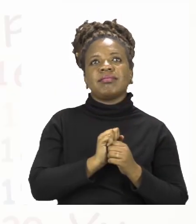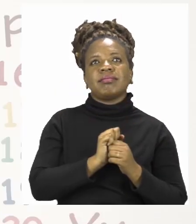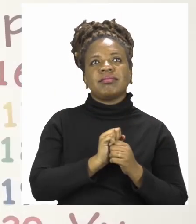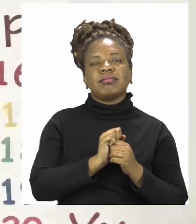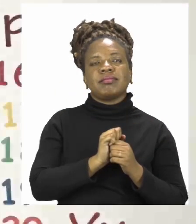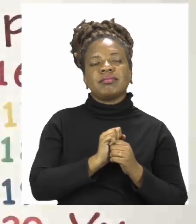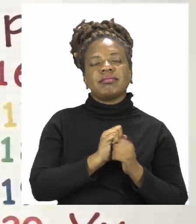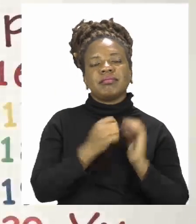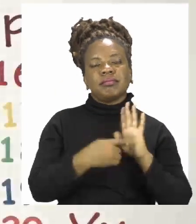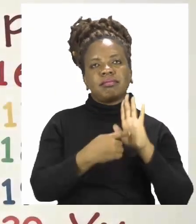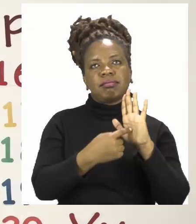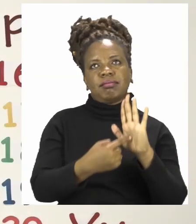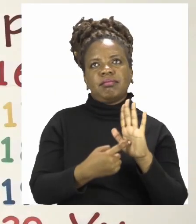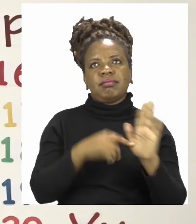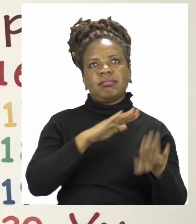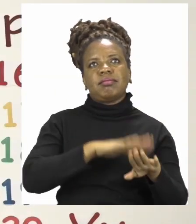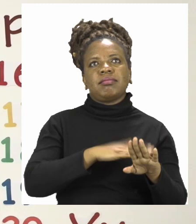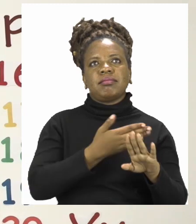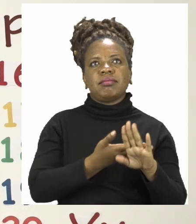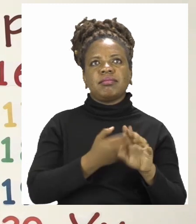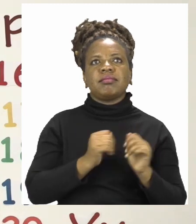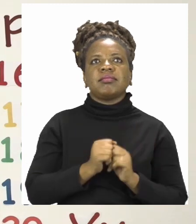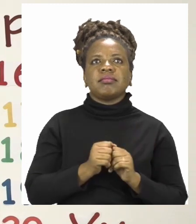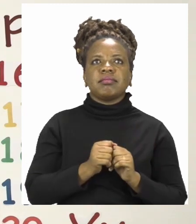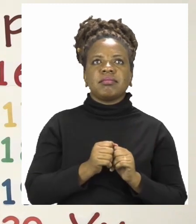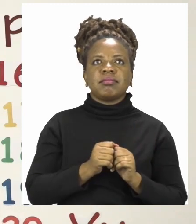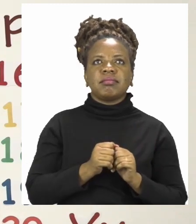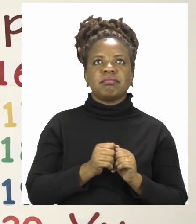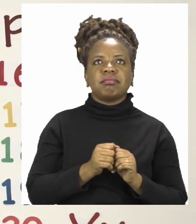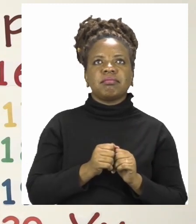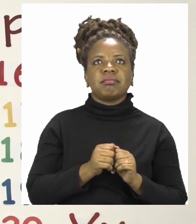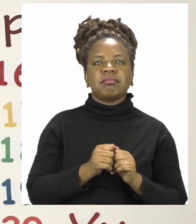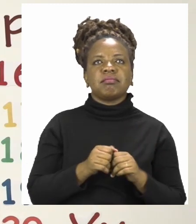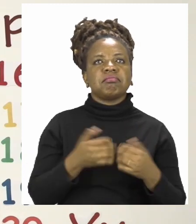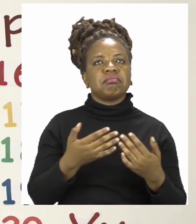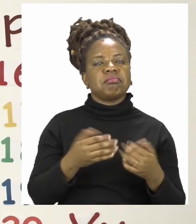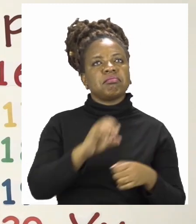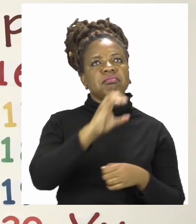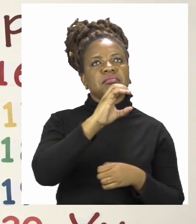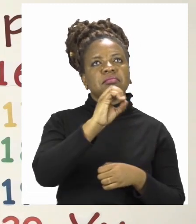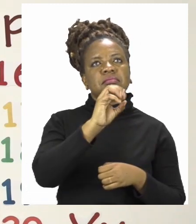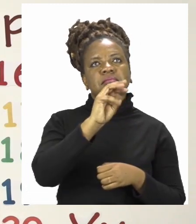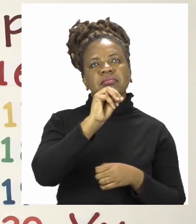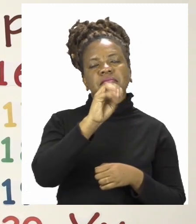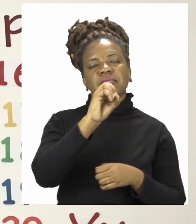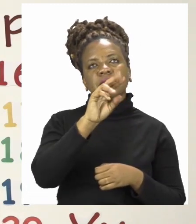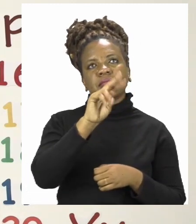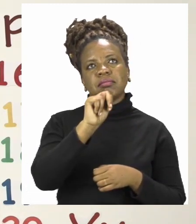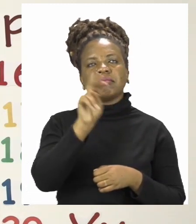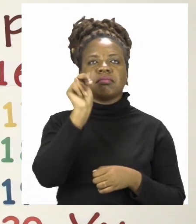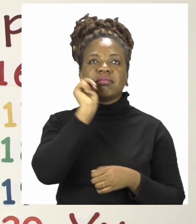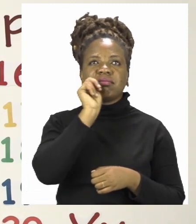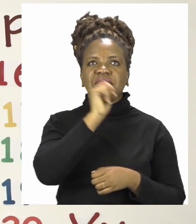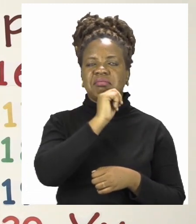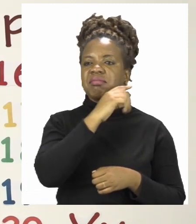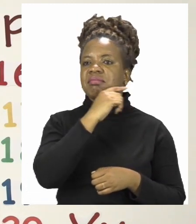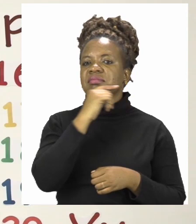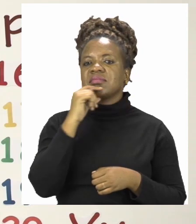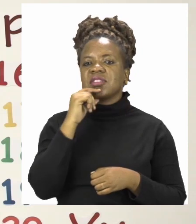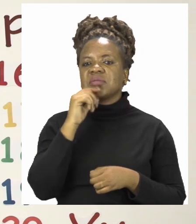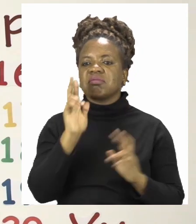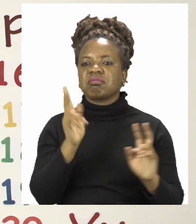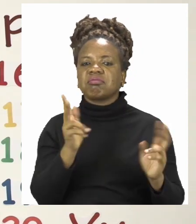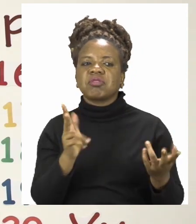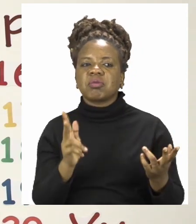given. Now, we said common nouns can be a name of a place, a person, or a thing. Here we